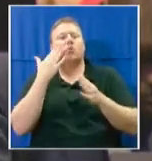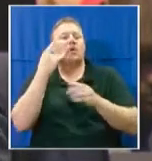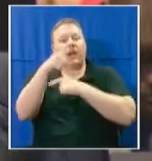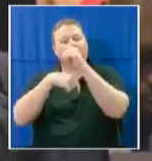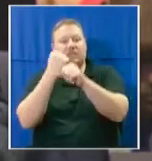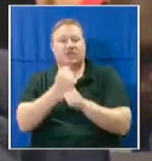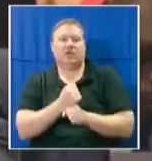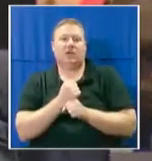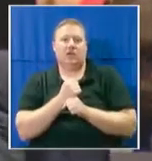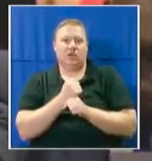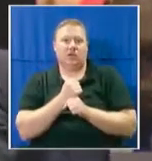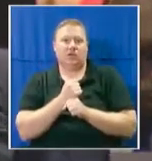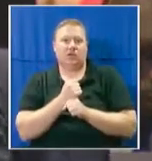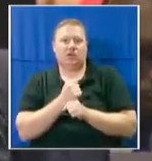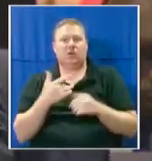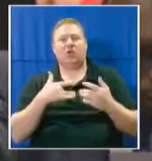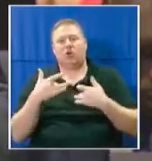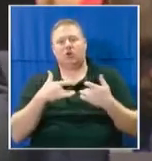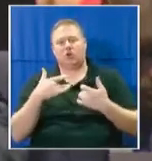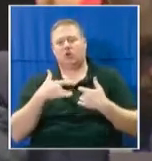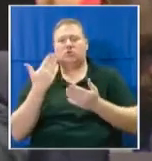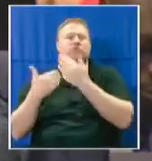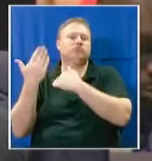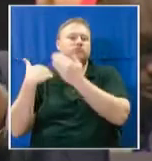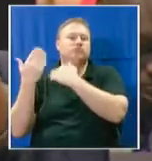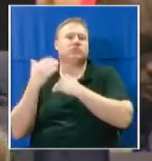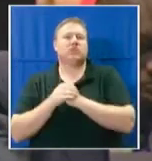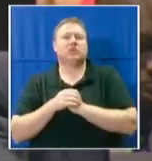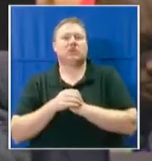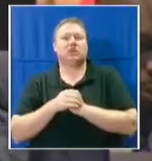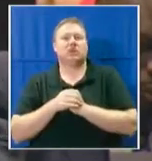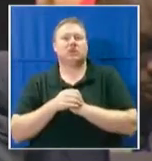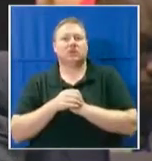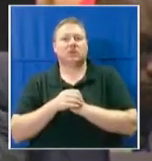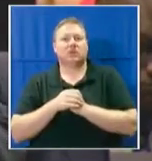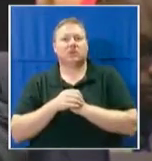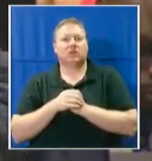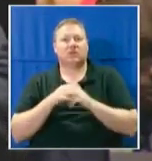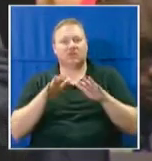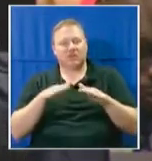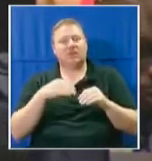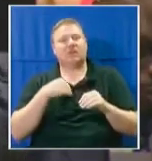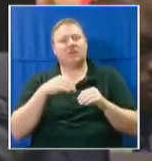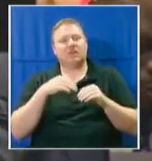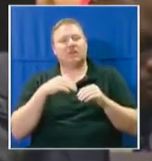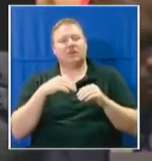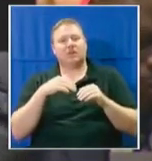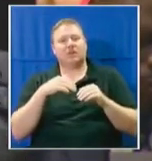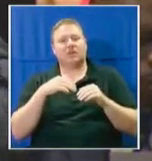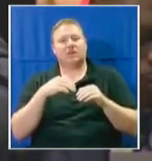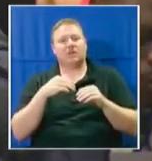so one of the concerns has been in the past that the settlement has been above the consumer price index. And whilst we from the